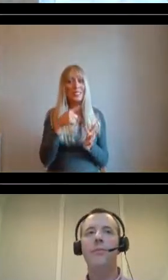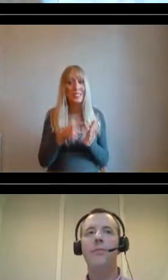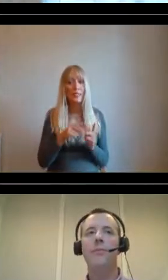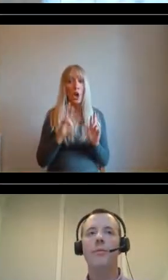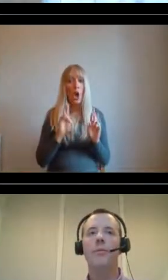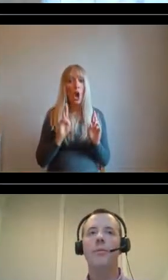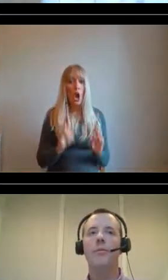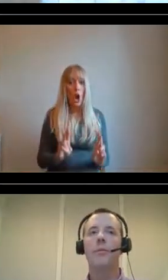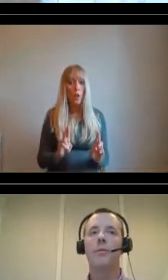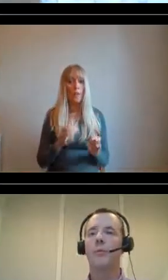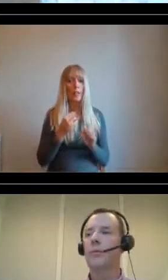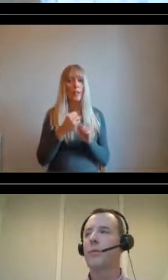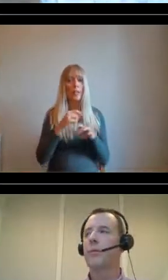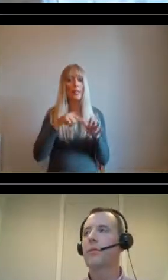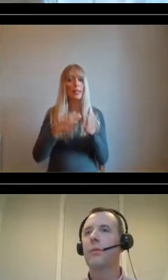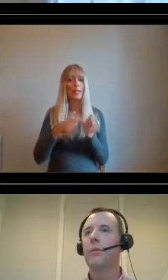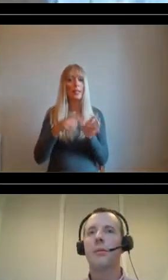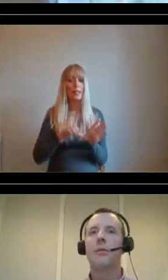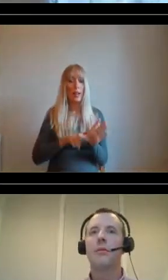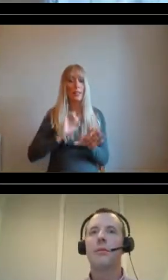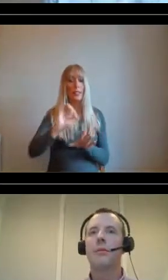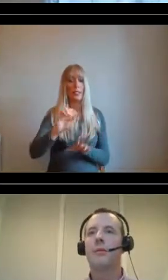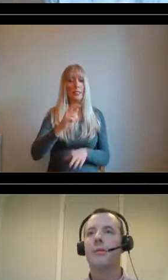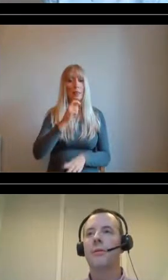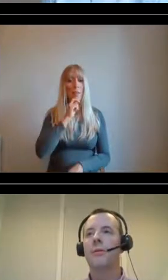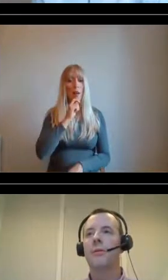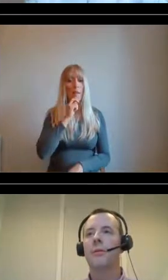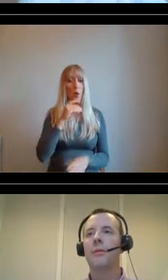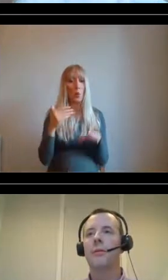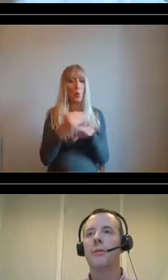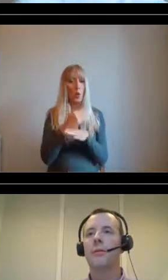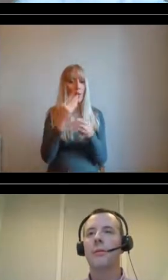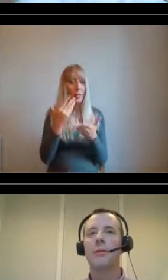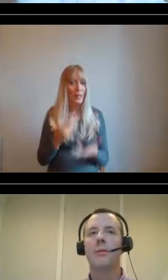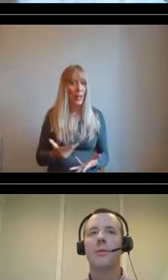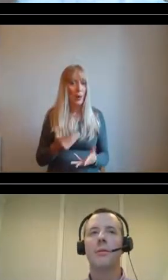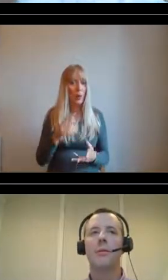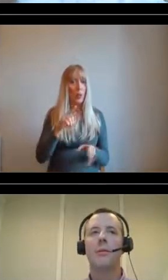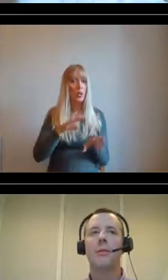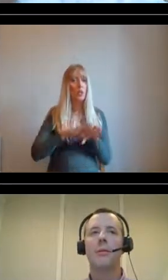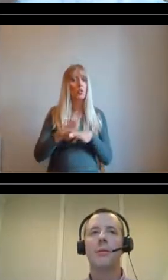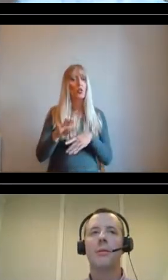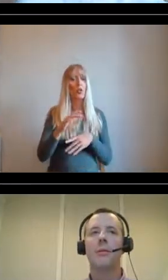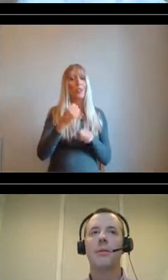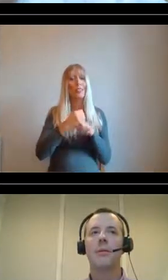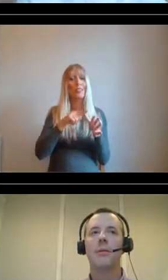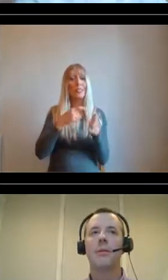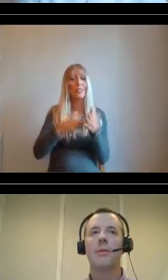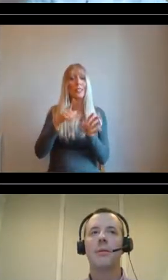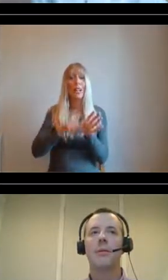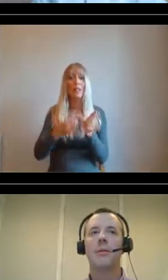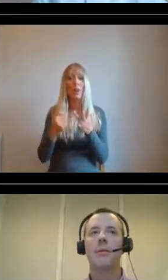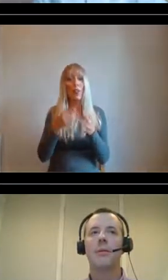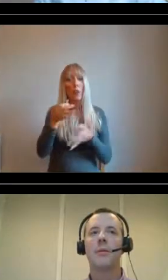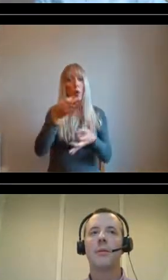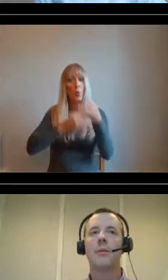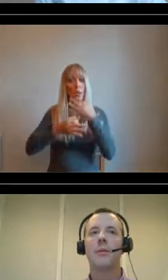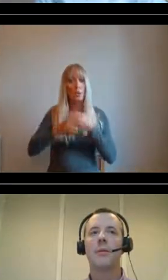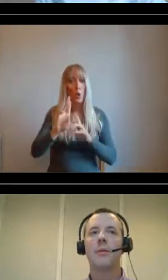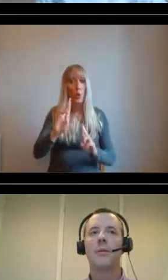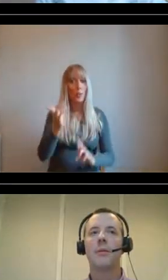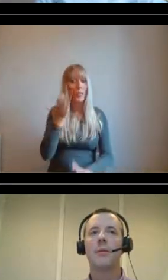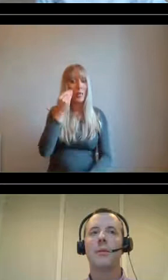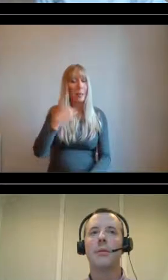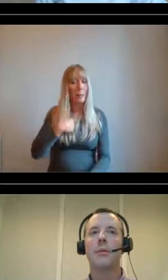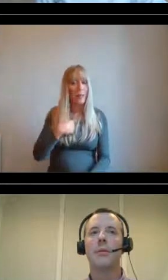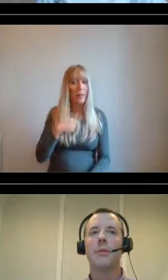hoping that Gary's mic is working. We'll try Gary with another question. Gary, I hope you can hear me as well.